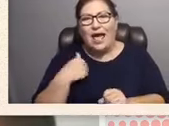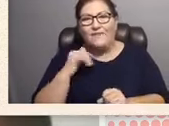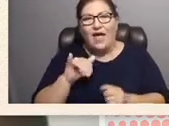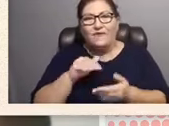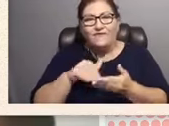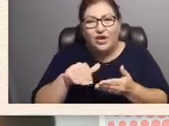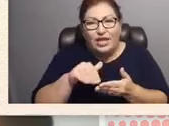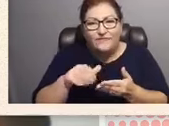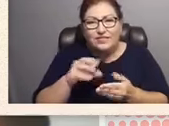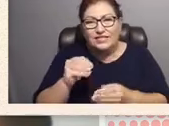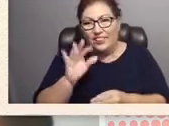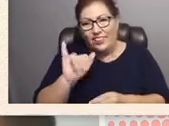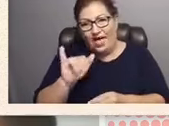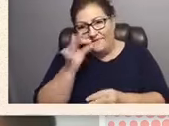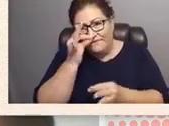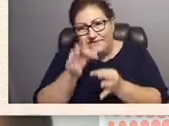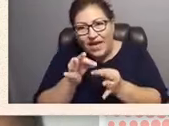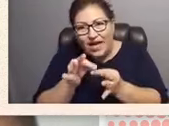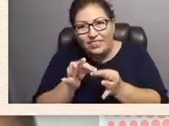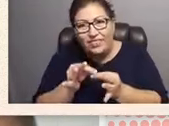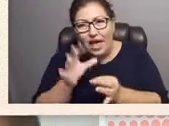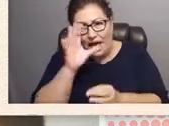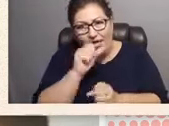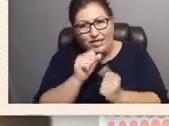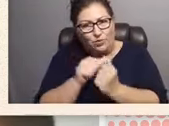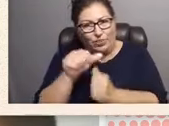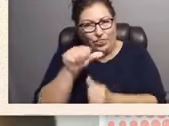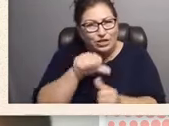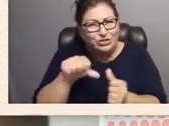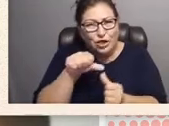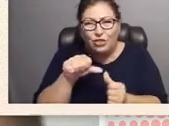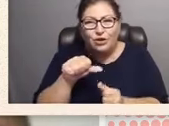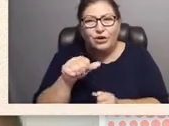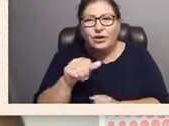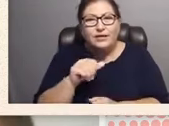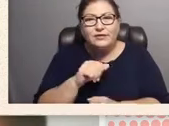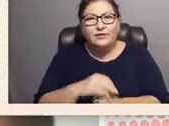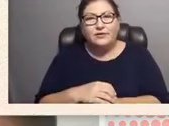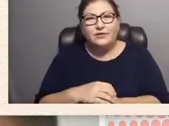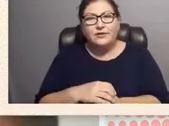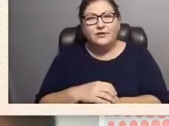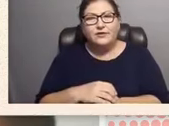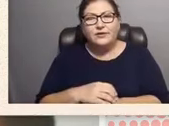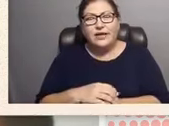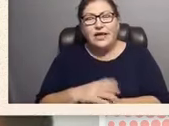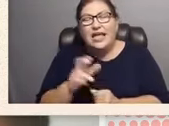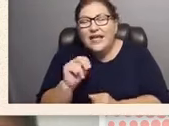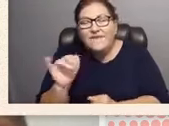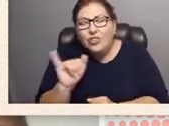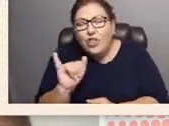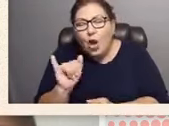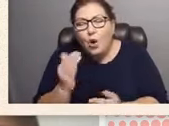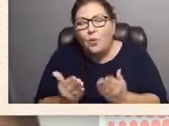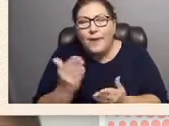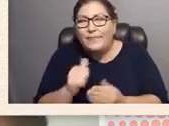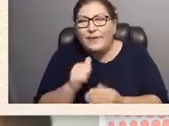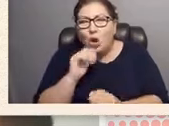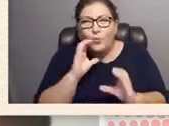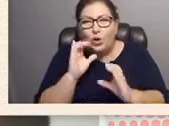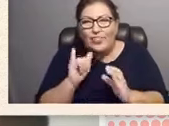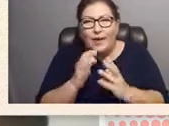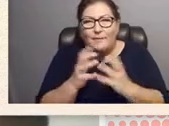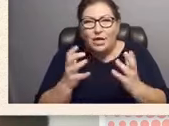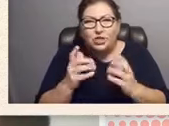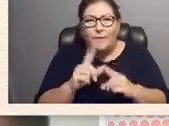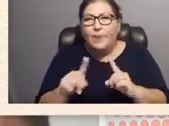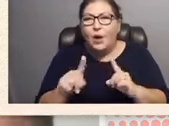faith, I guess, amongst each other. And don't like, we never actually gave, even though we may not really communicate that much, but we never actually gave up on each